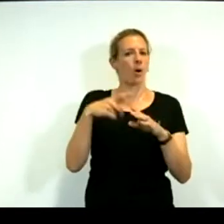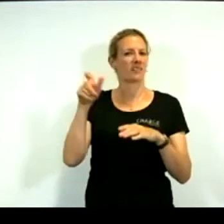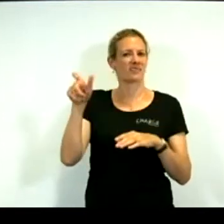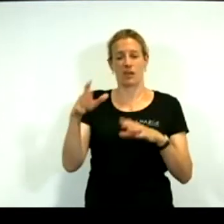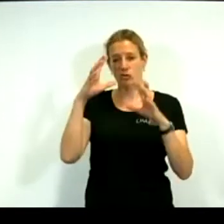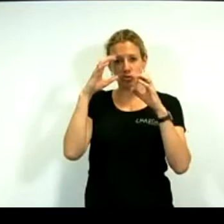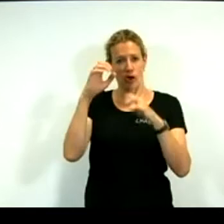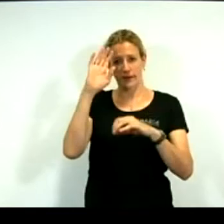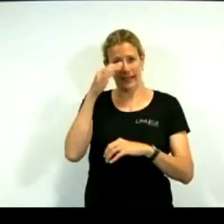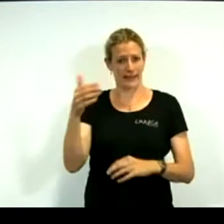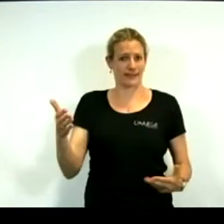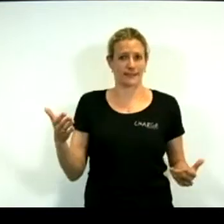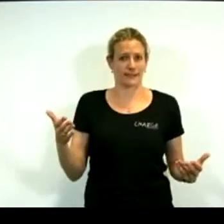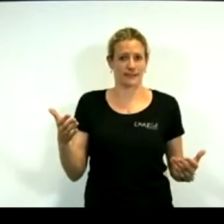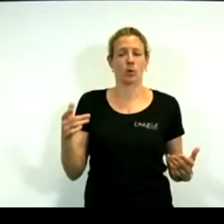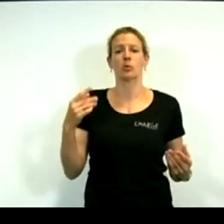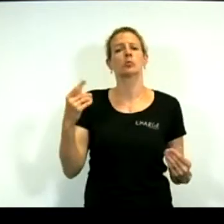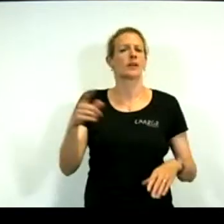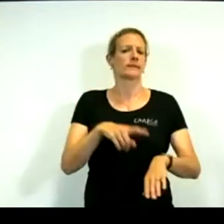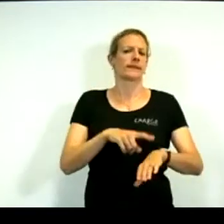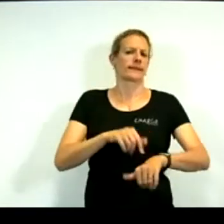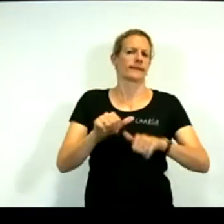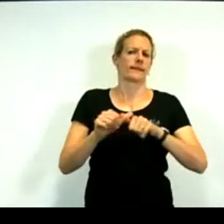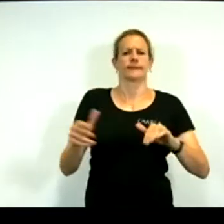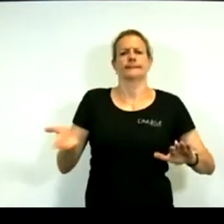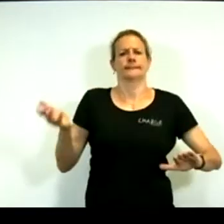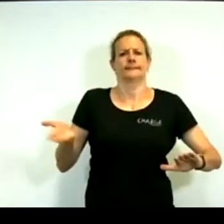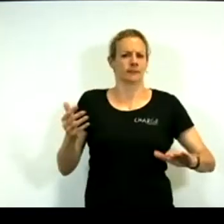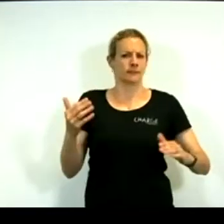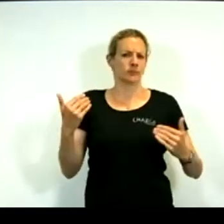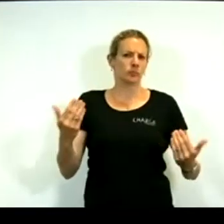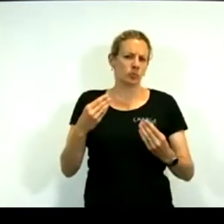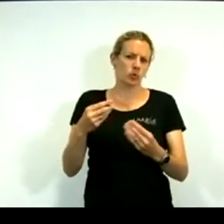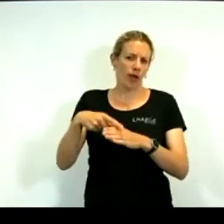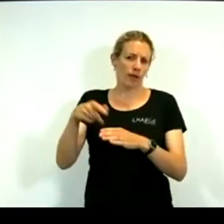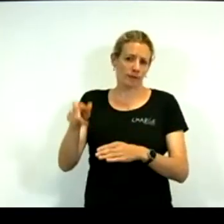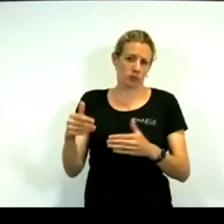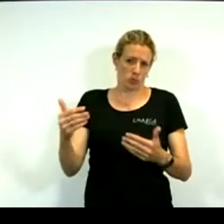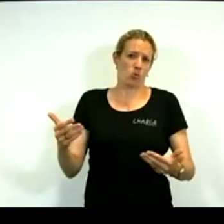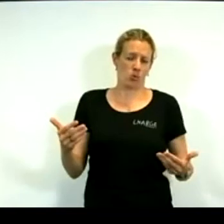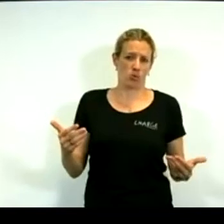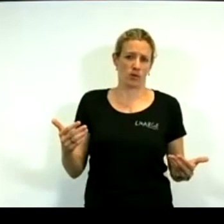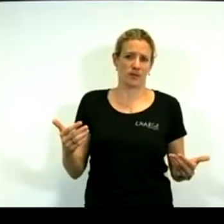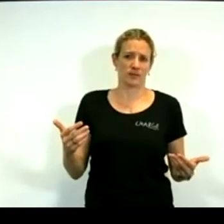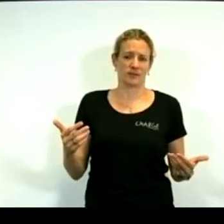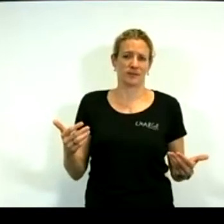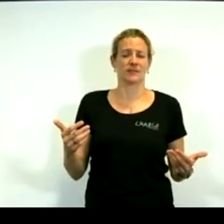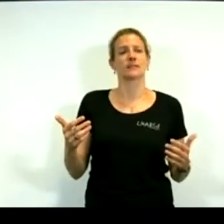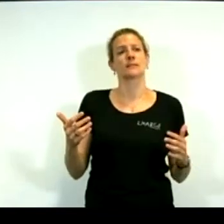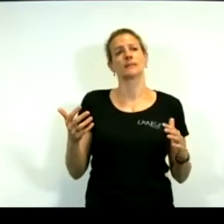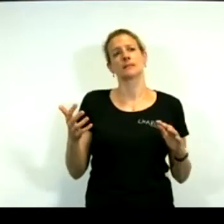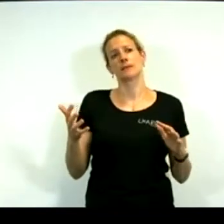hurry, and they usually don't really understand the multiple layers